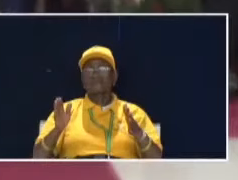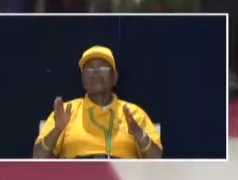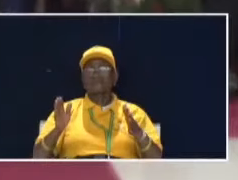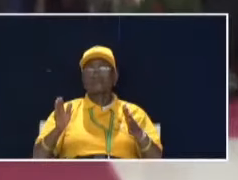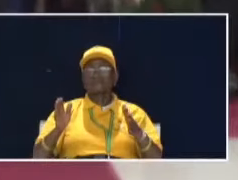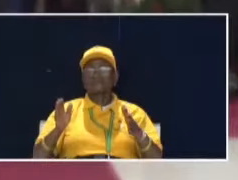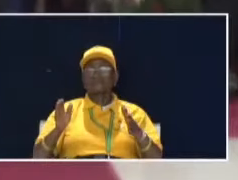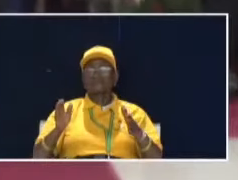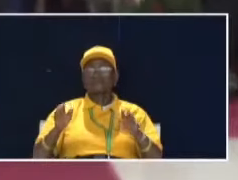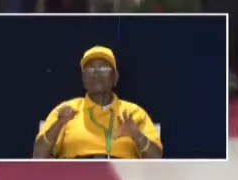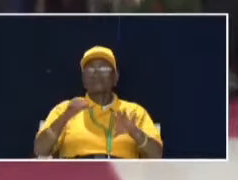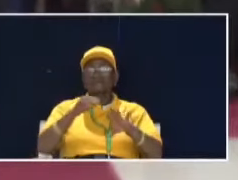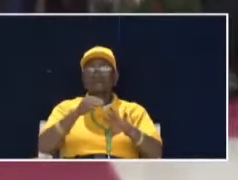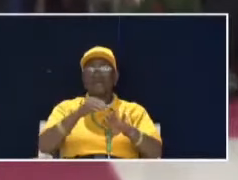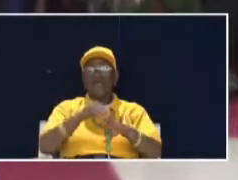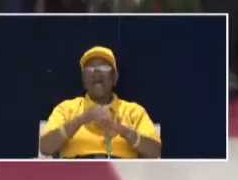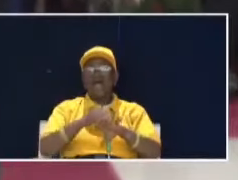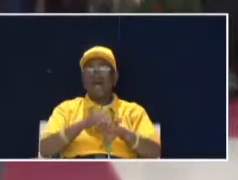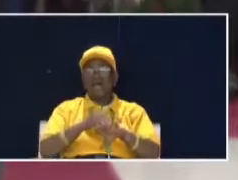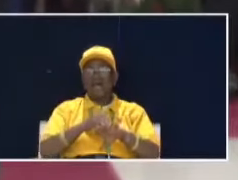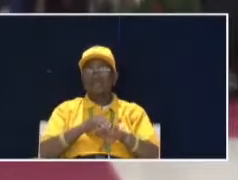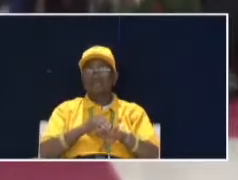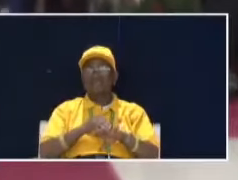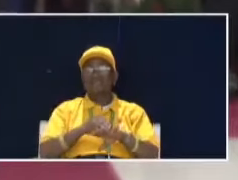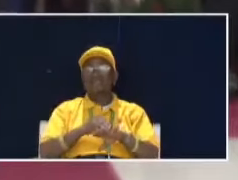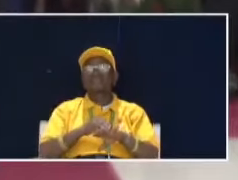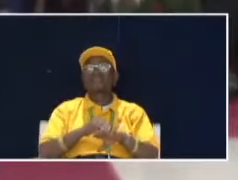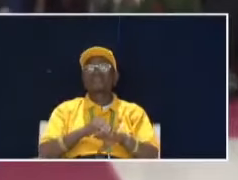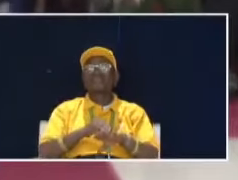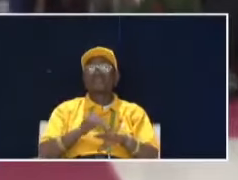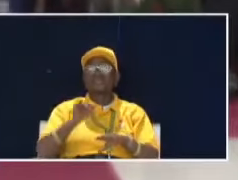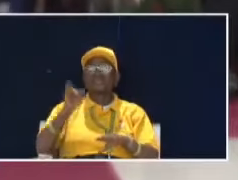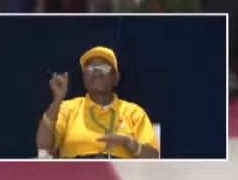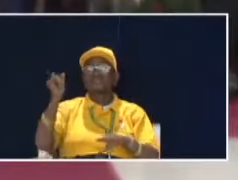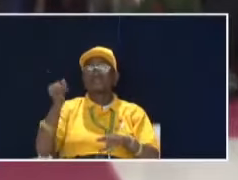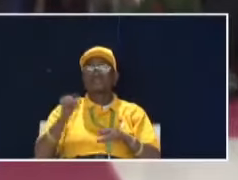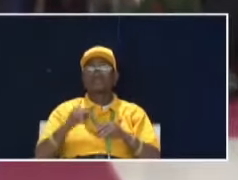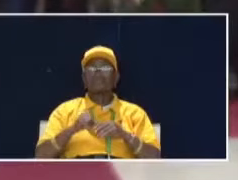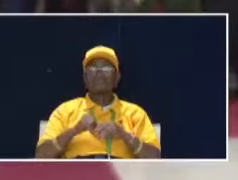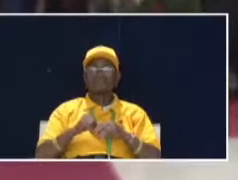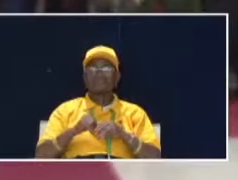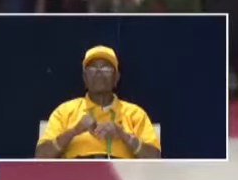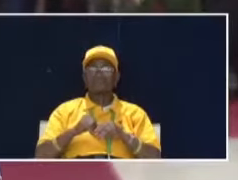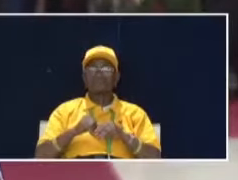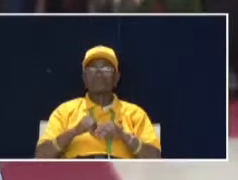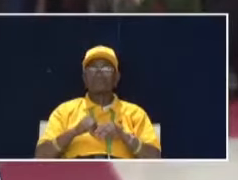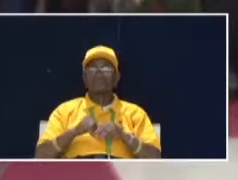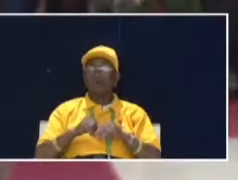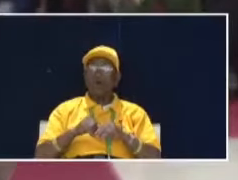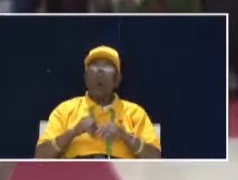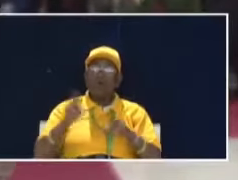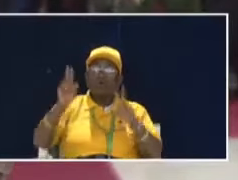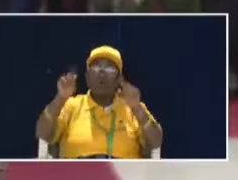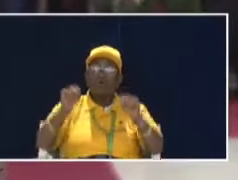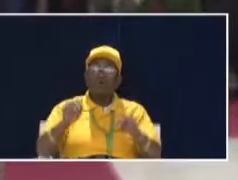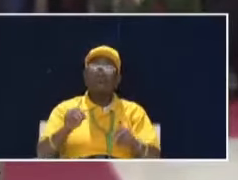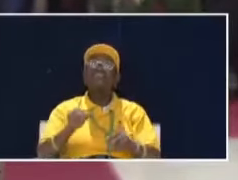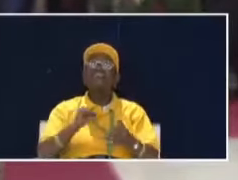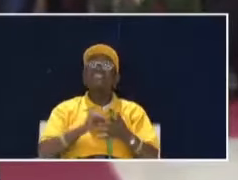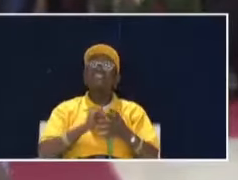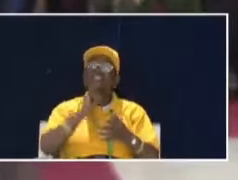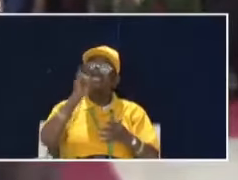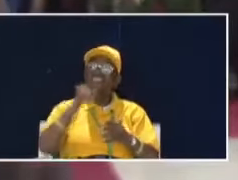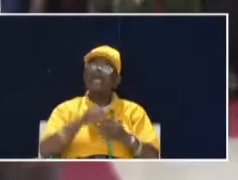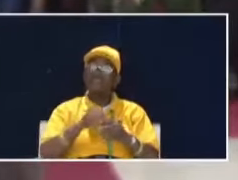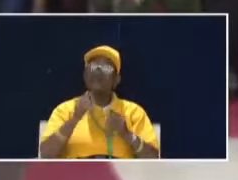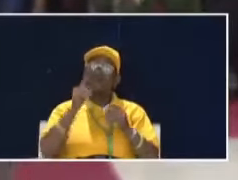at Okegwe Federal Grammar School, I was in Ondo State.